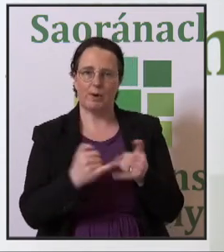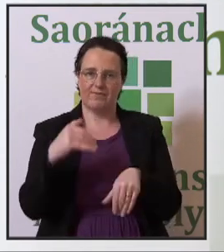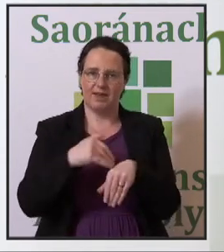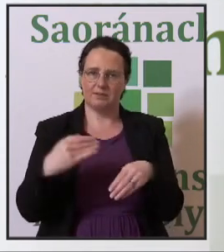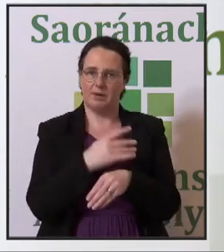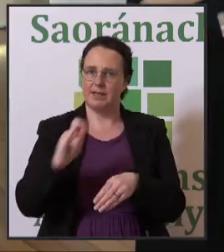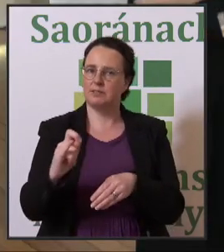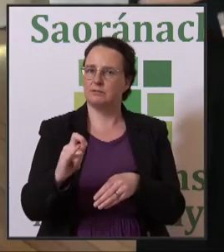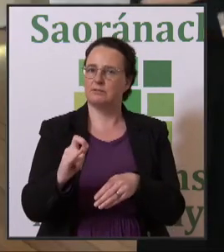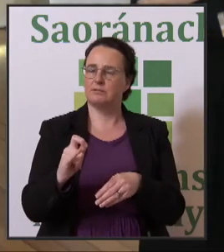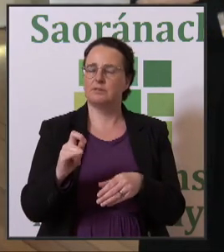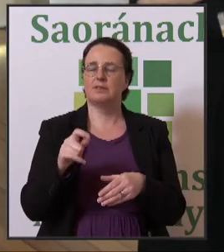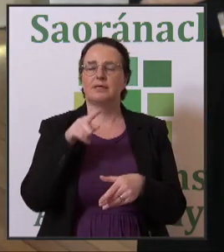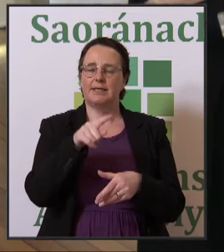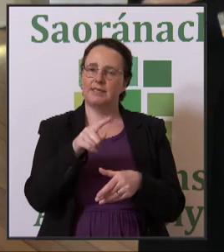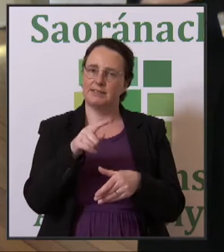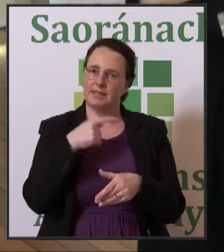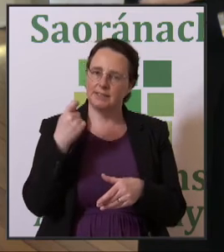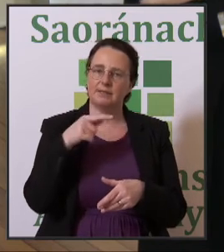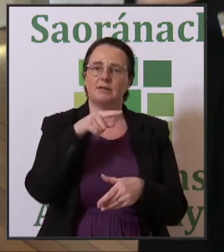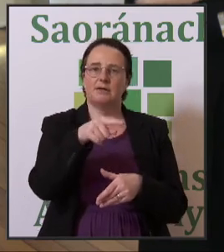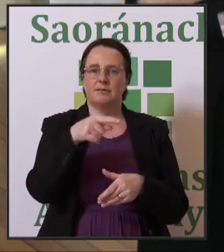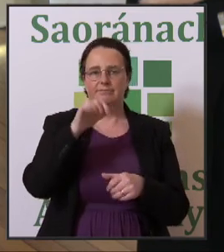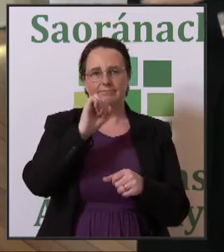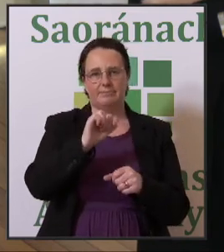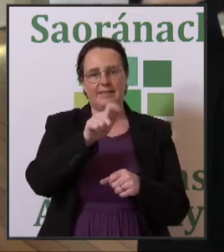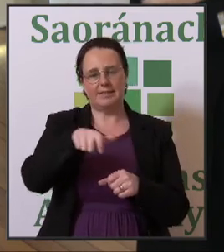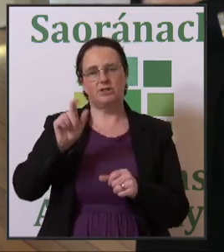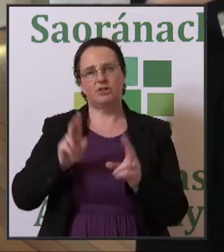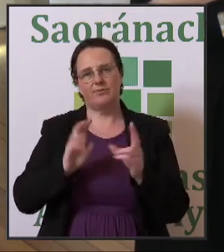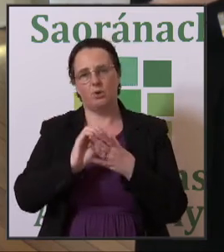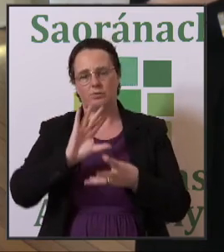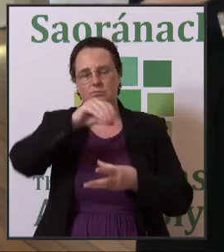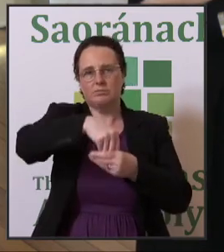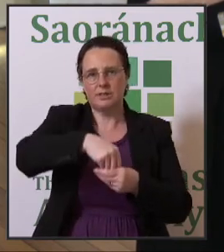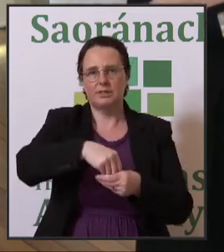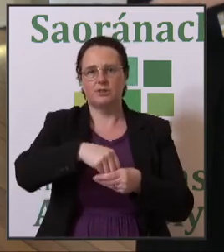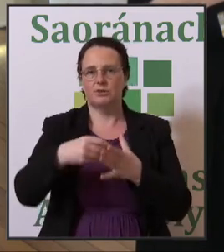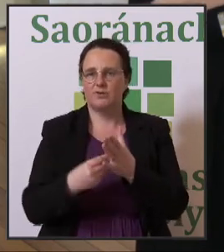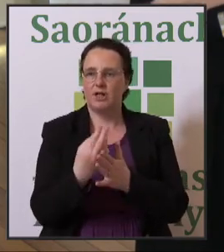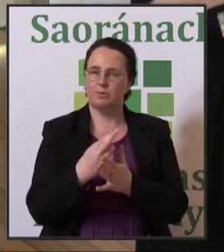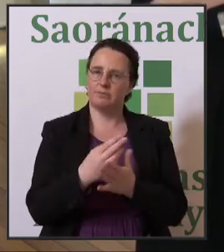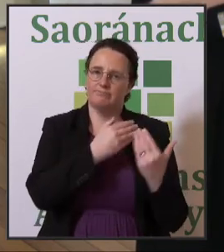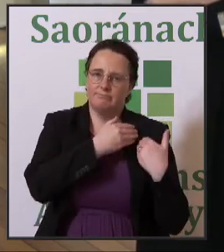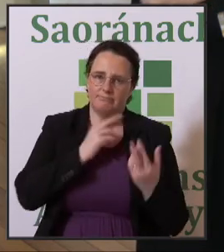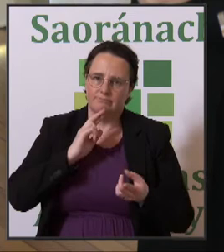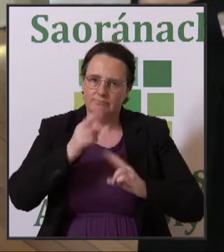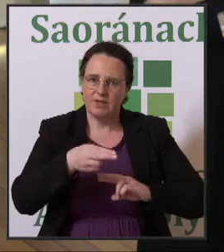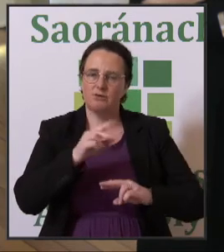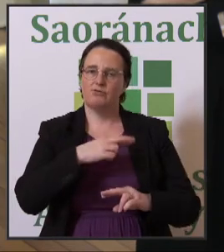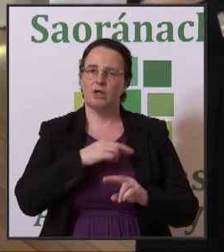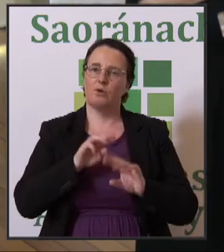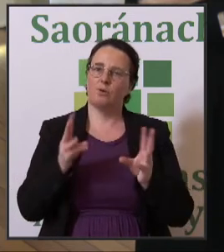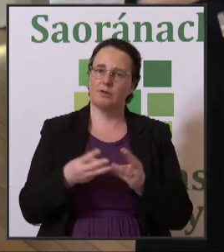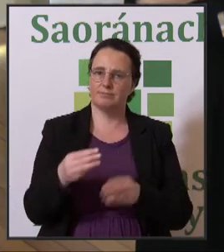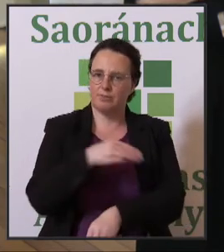by it. It argues for citizens to have a more central role in developing responses to real-world problems, and its